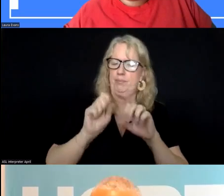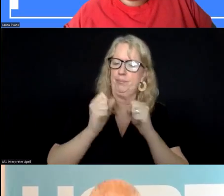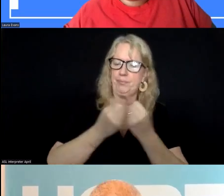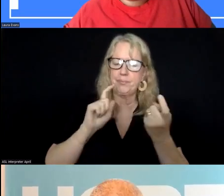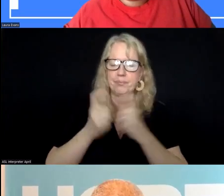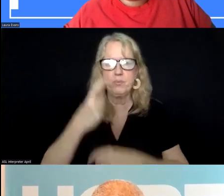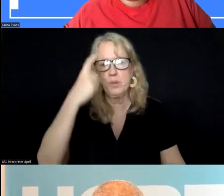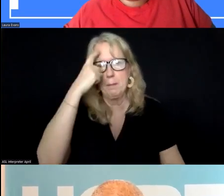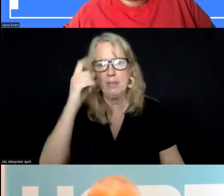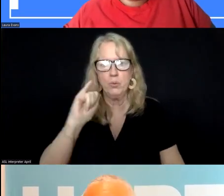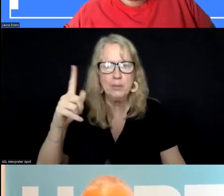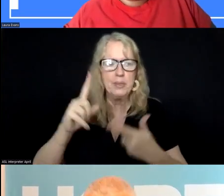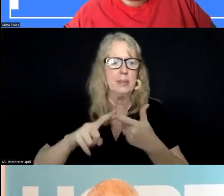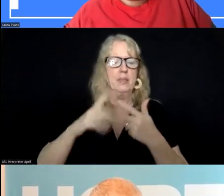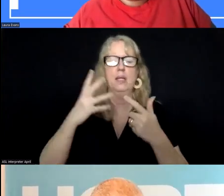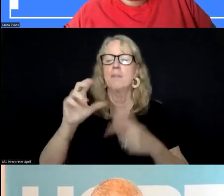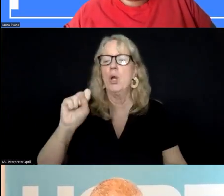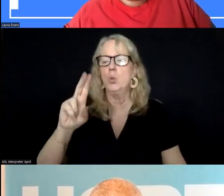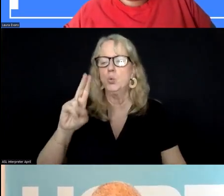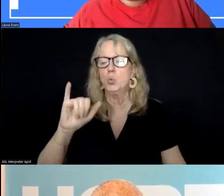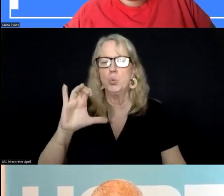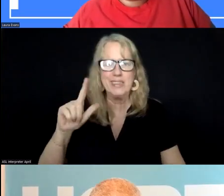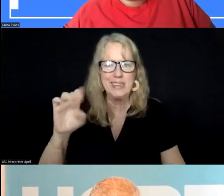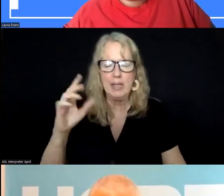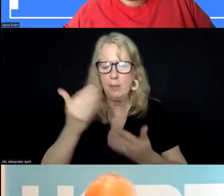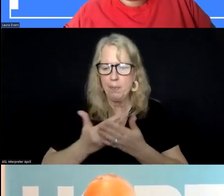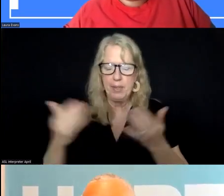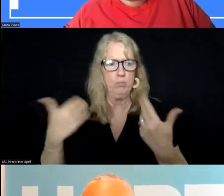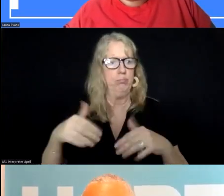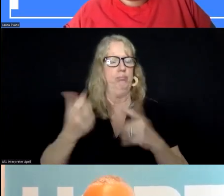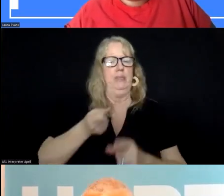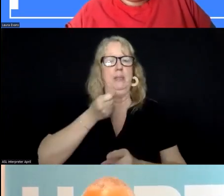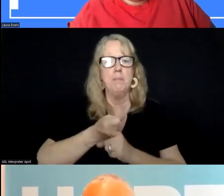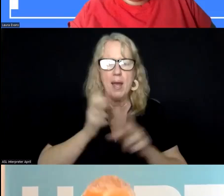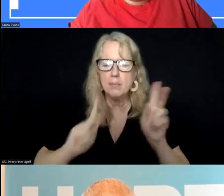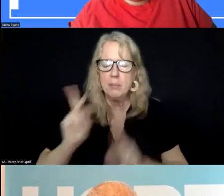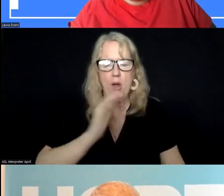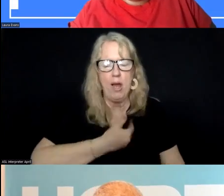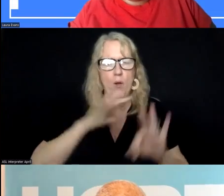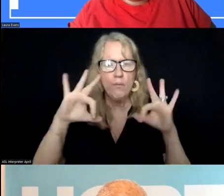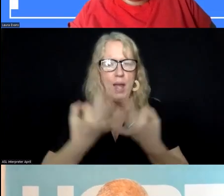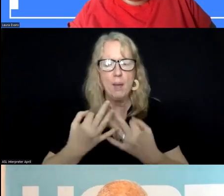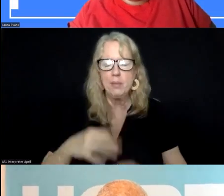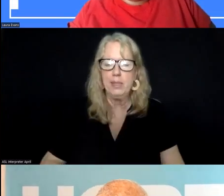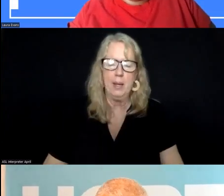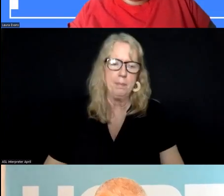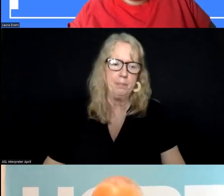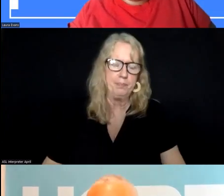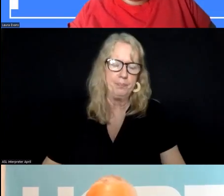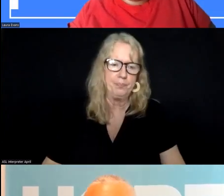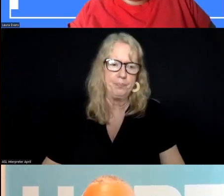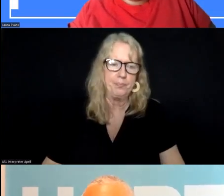Mental illness, substance use, and suicide are things that impact so many of us and our families, mine directly. So for